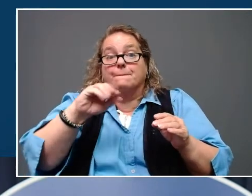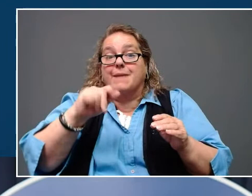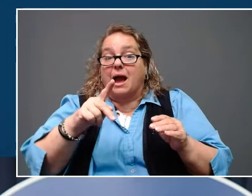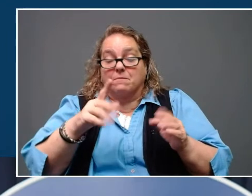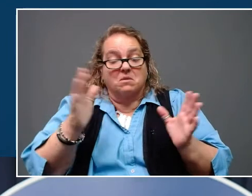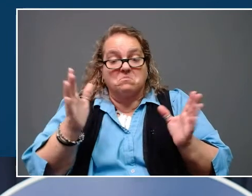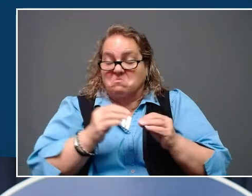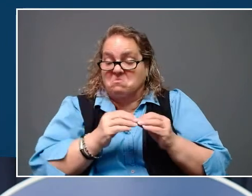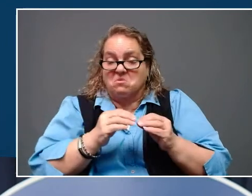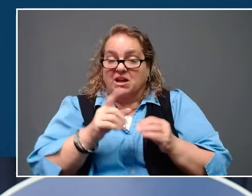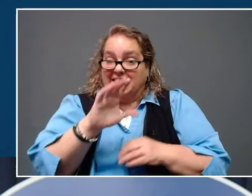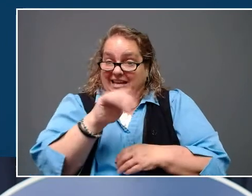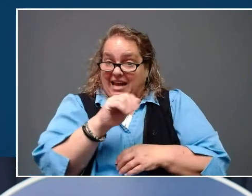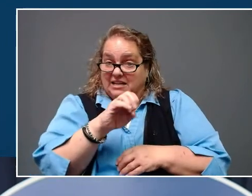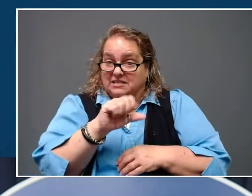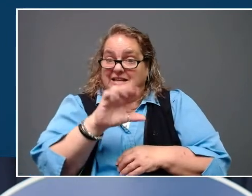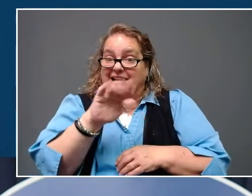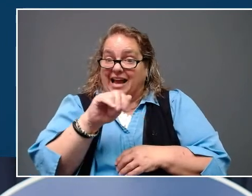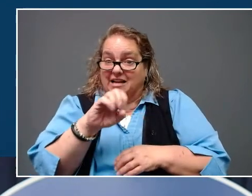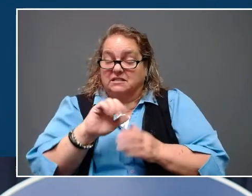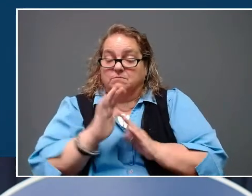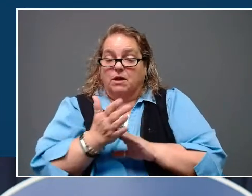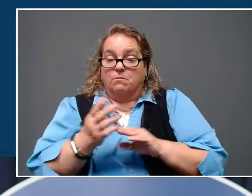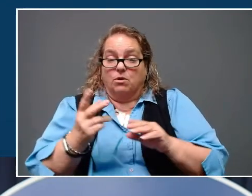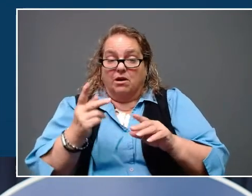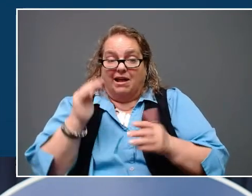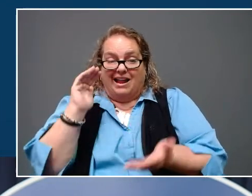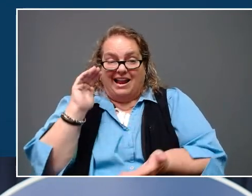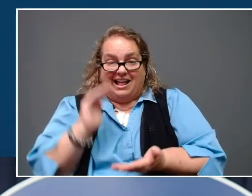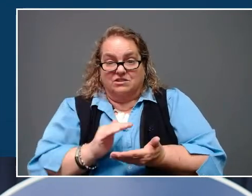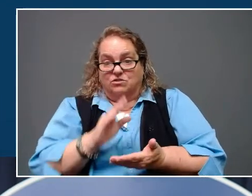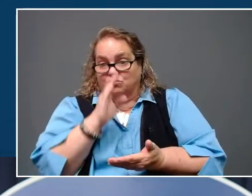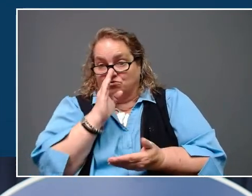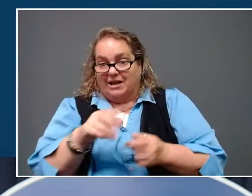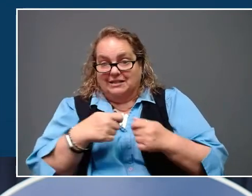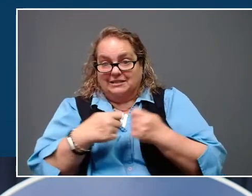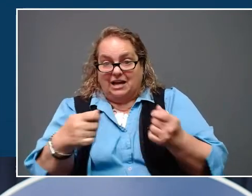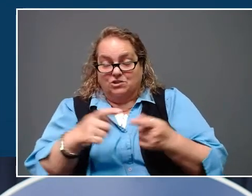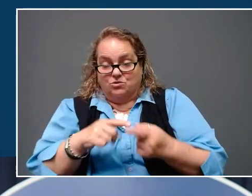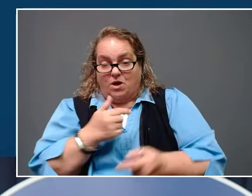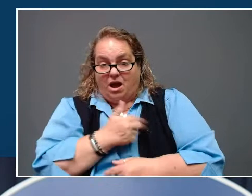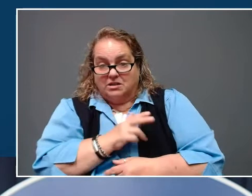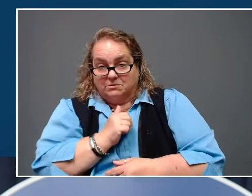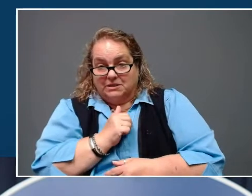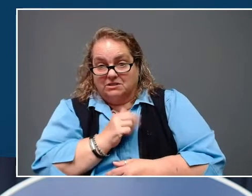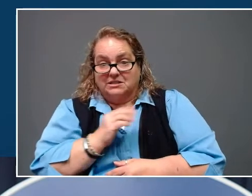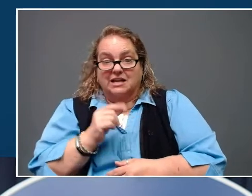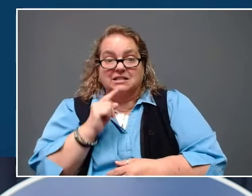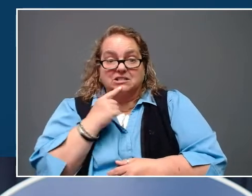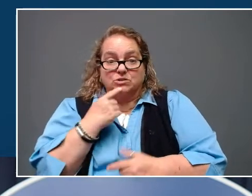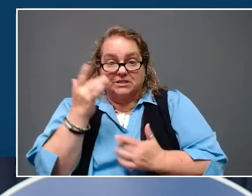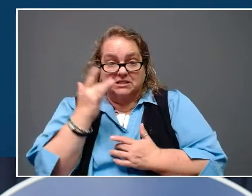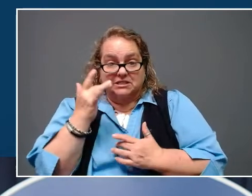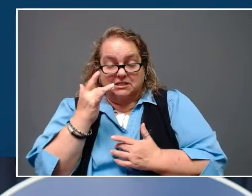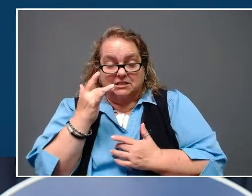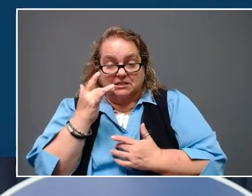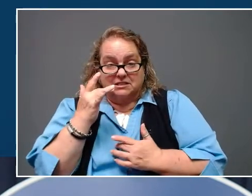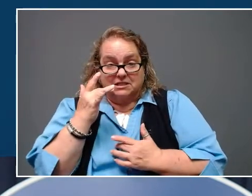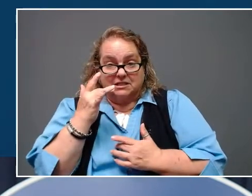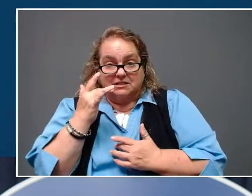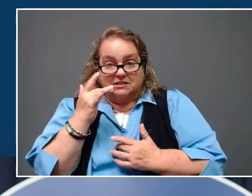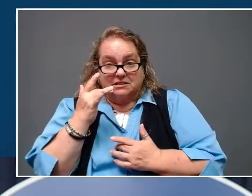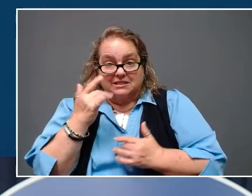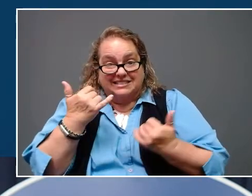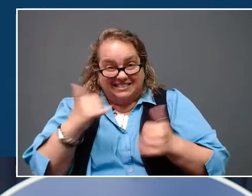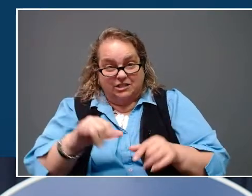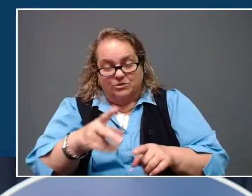cases have become less directly tied to hospitalizations and serious disease, this stair-stepper